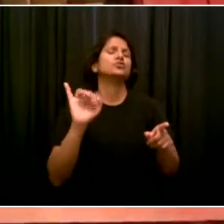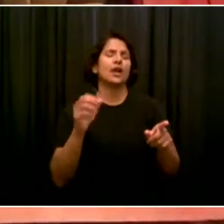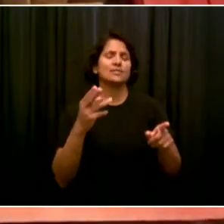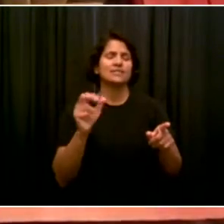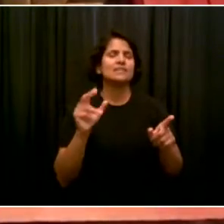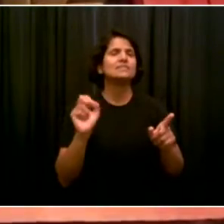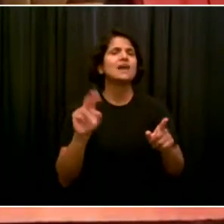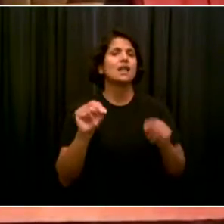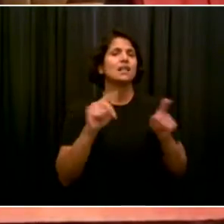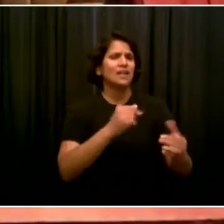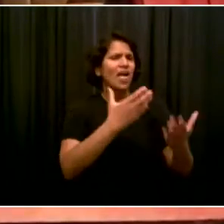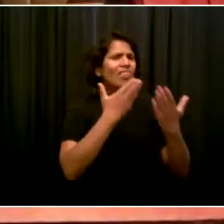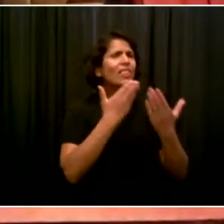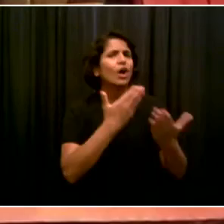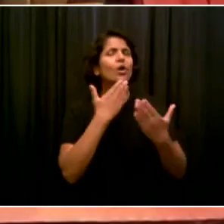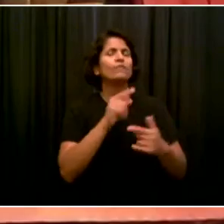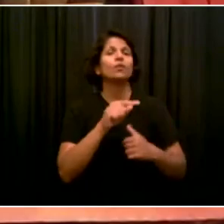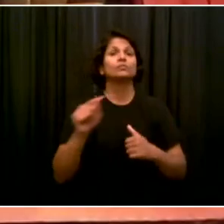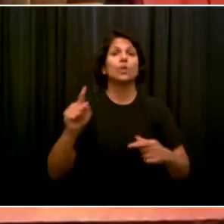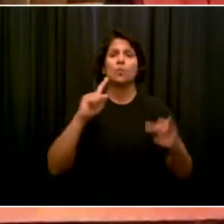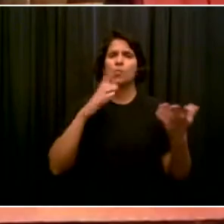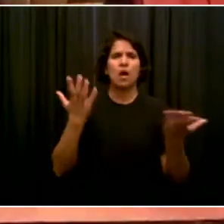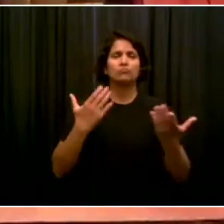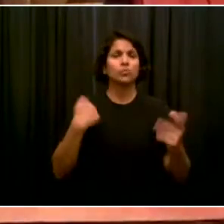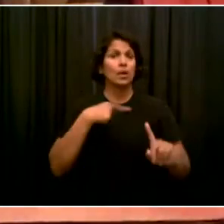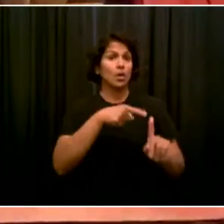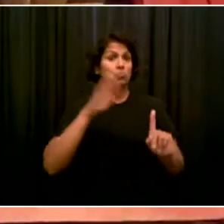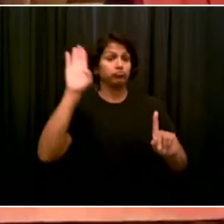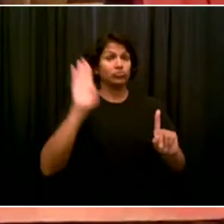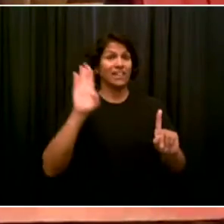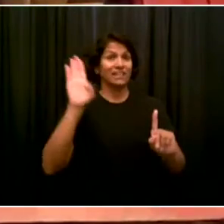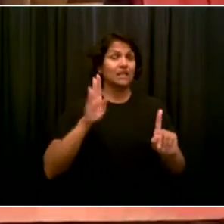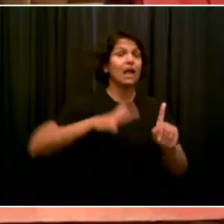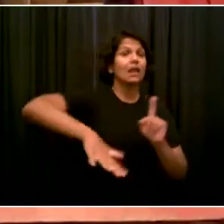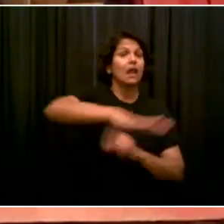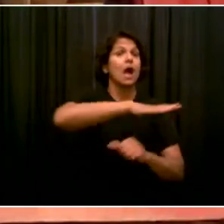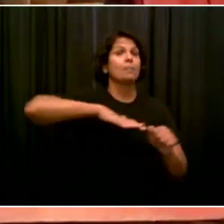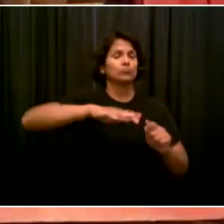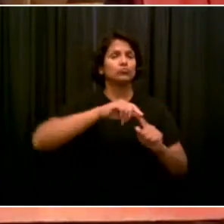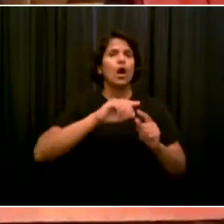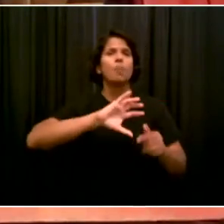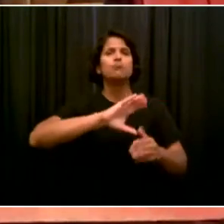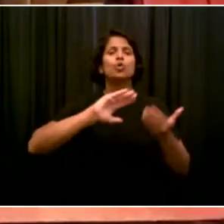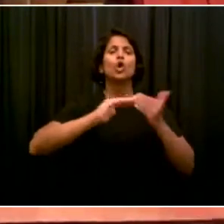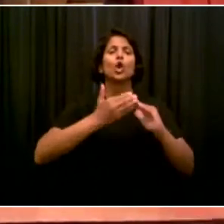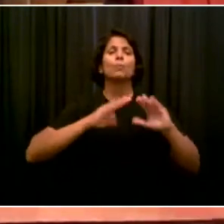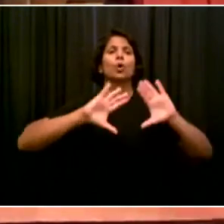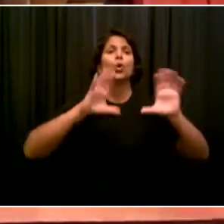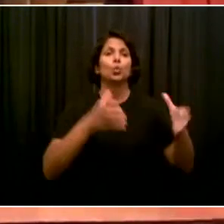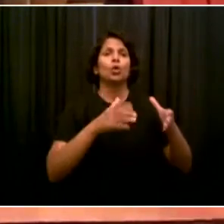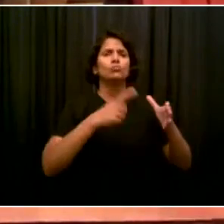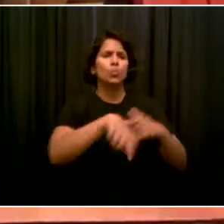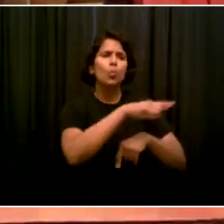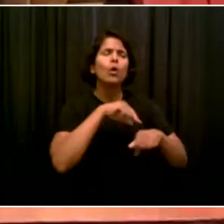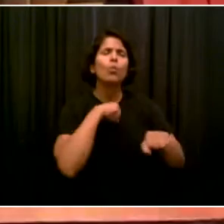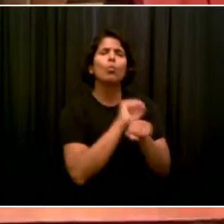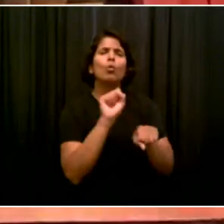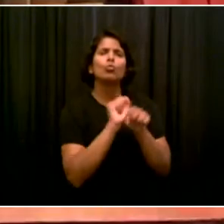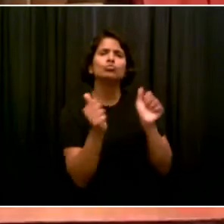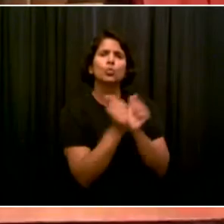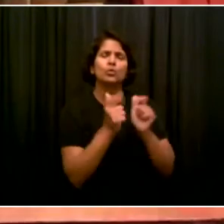community, which has really come together and said, okay, how do we